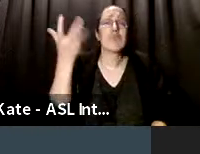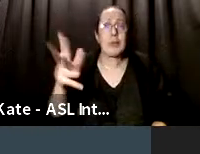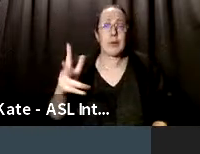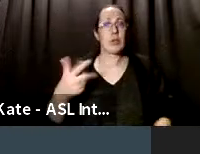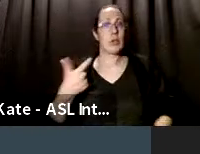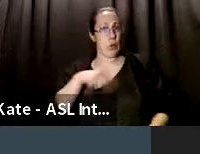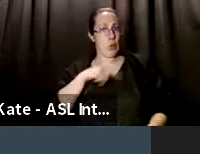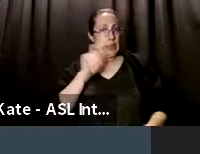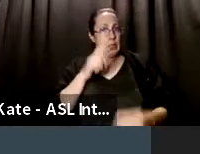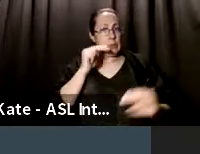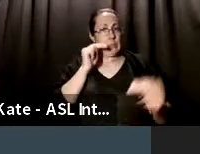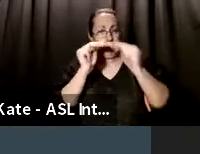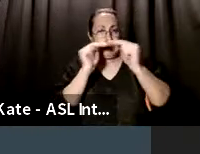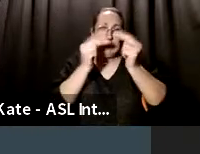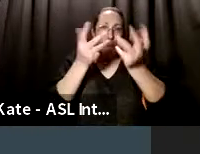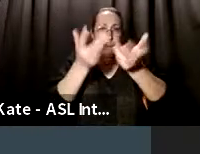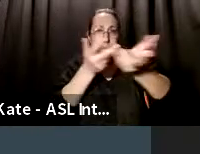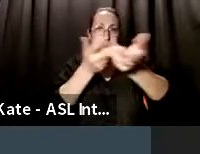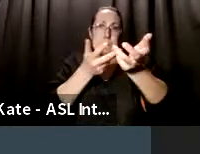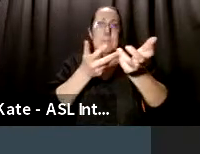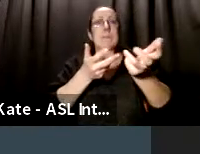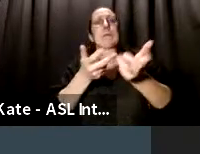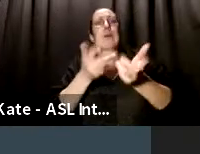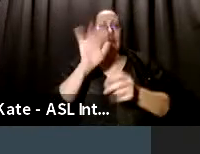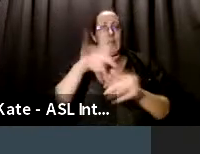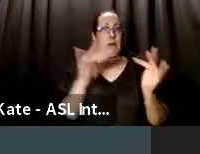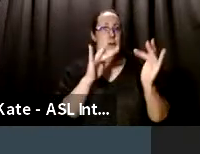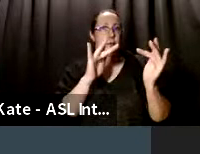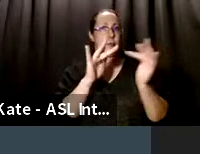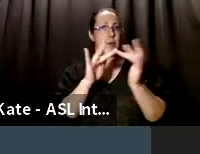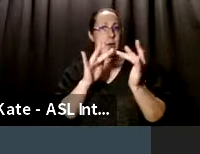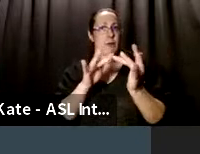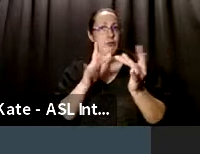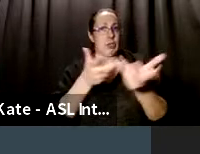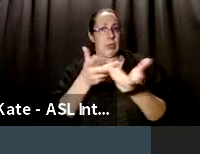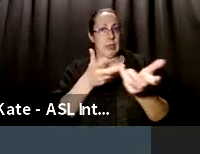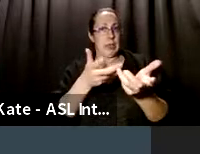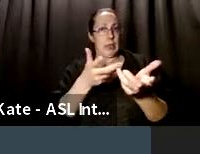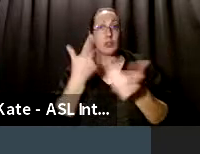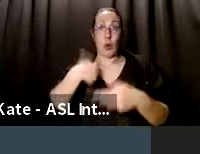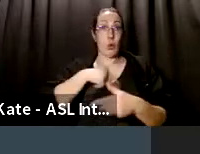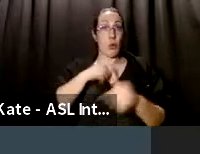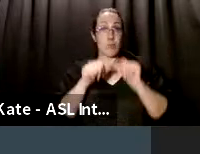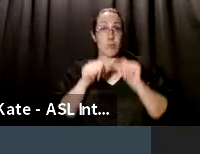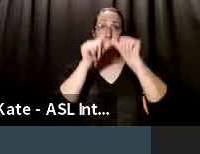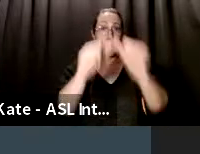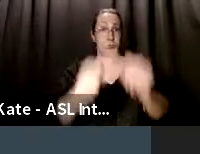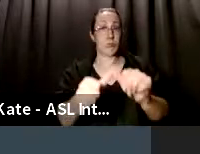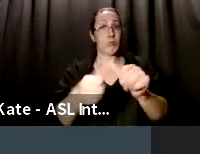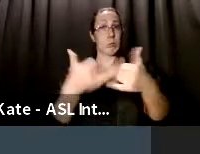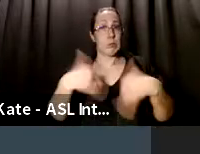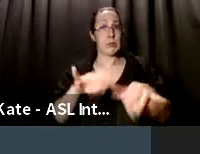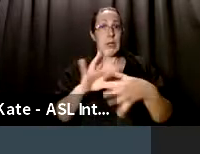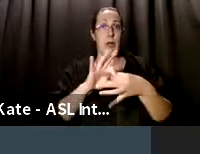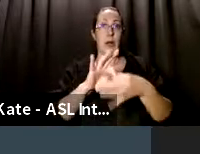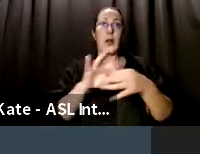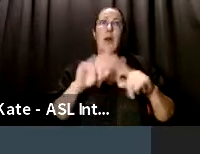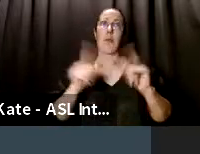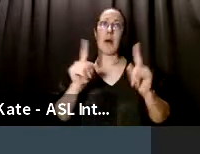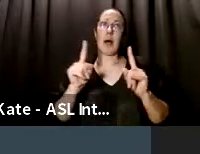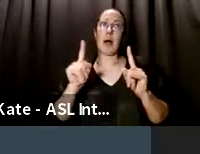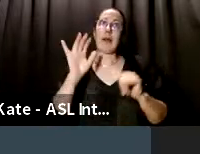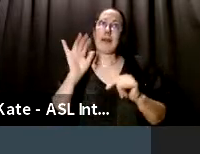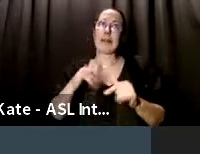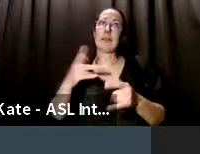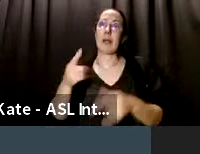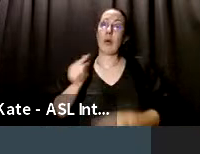connection has been what's allowed us to retain these really dynamic youth leaders. But it's also been more of a quality over quantity thing. And we know we'll be able